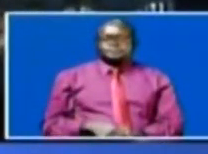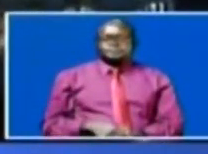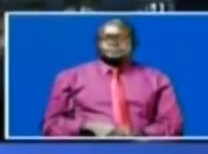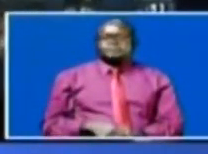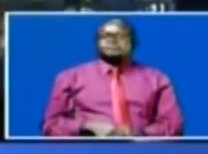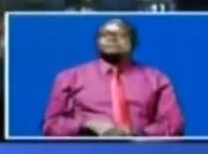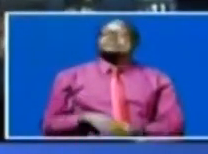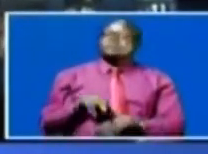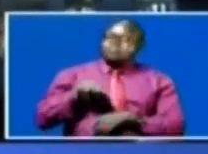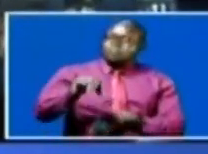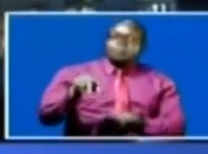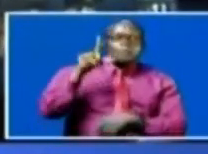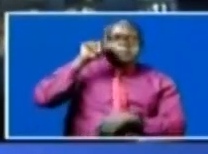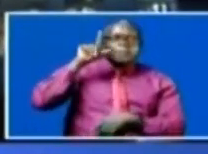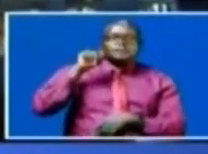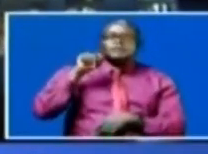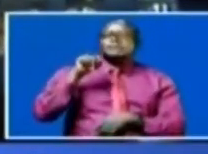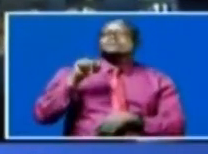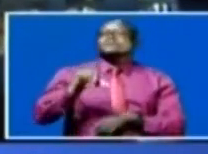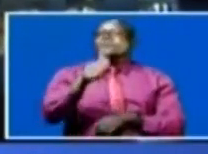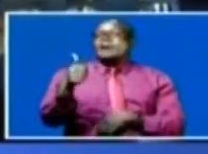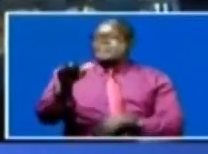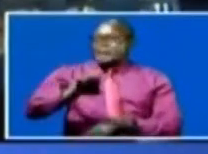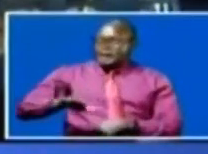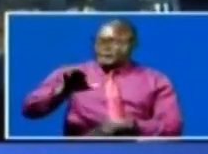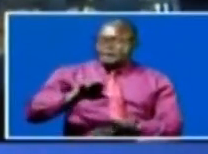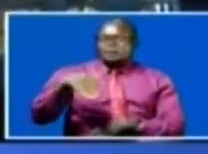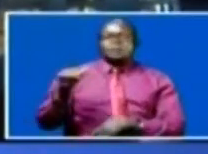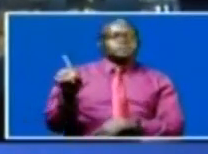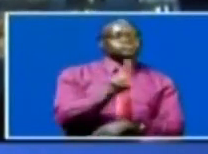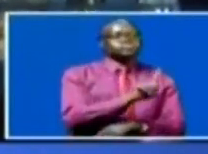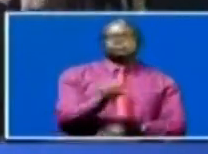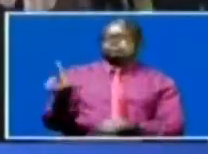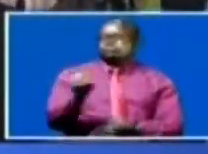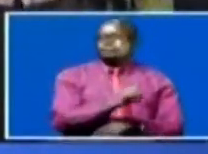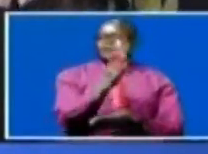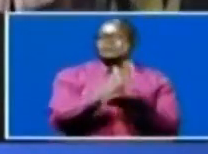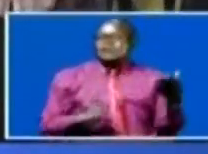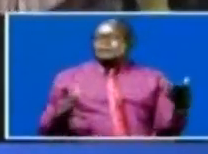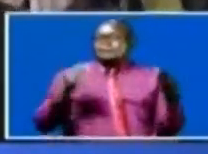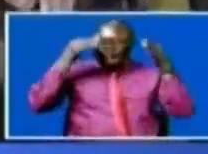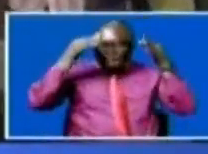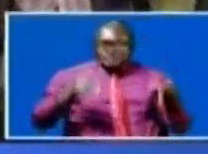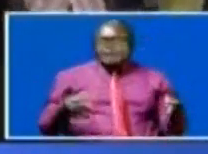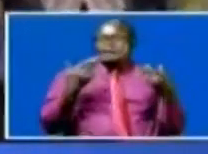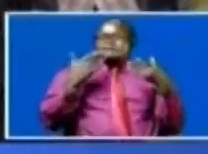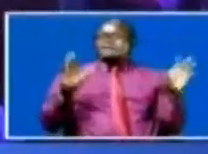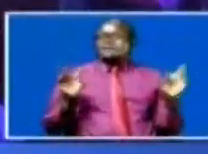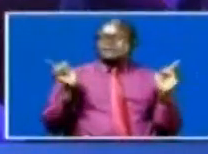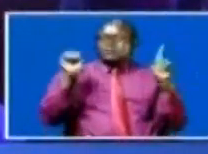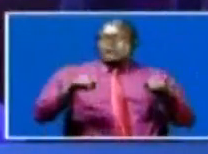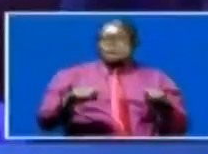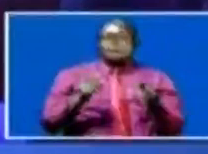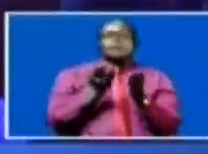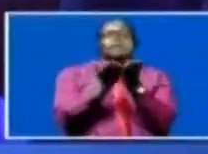Either crossing from Mombasa's island to mainland or vice versa. Some have, however, decided to camp on this